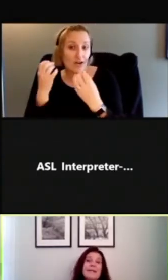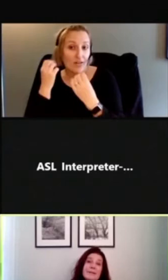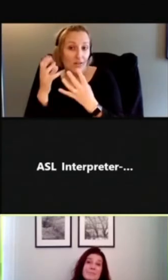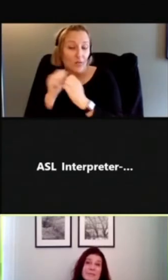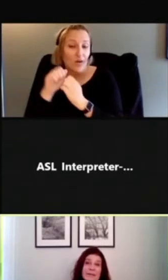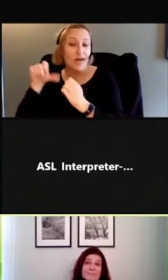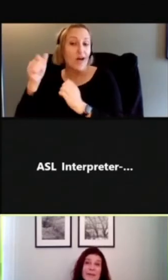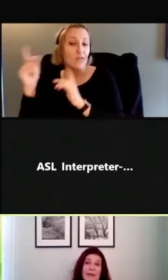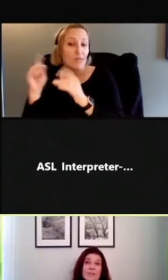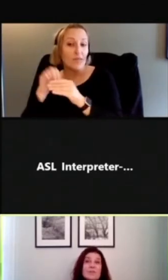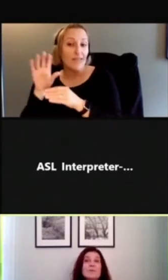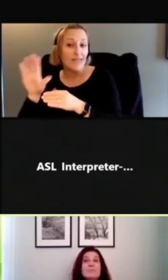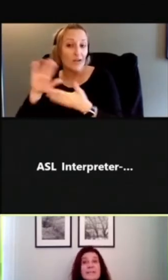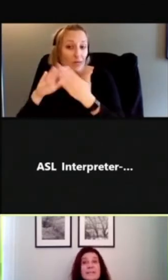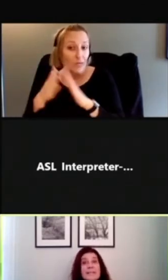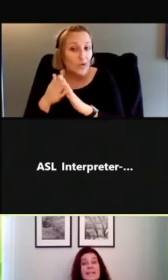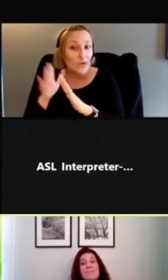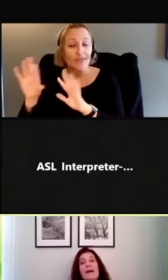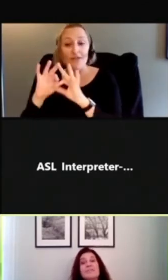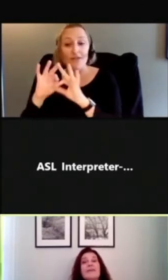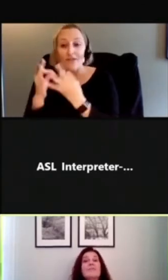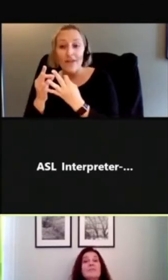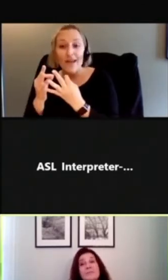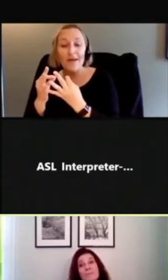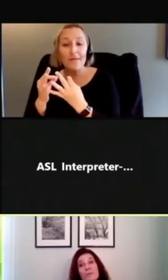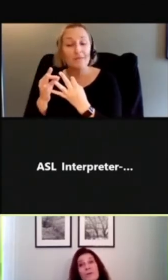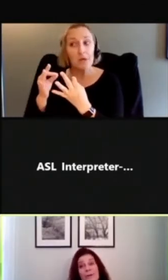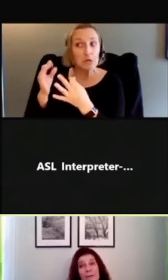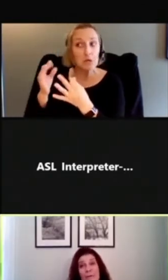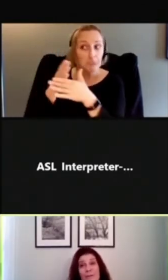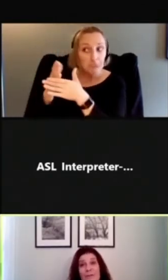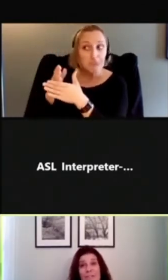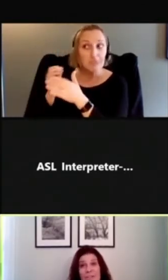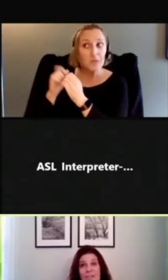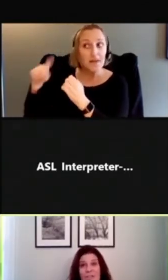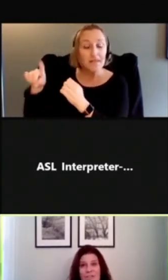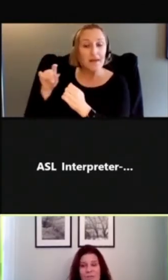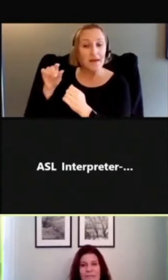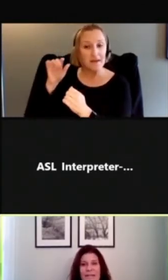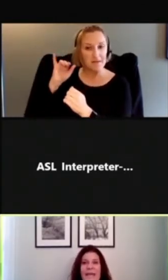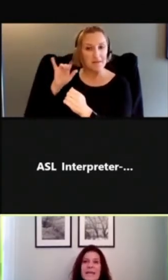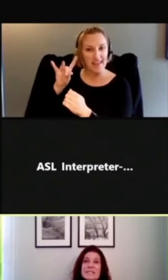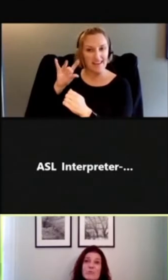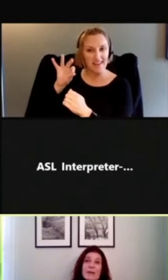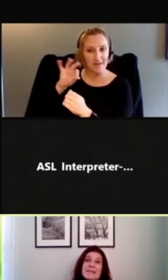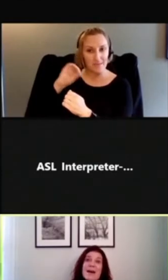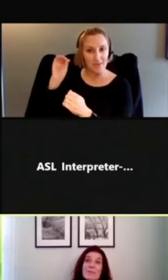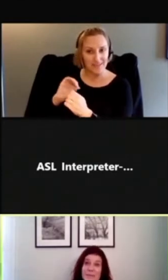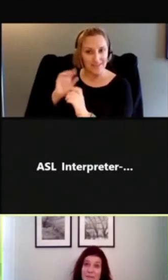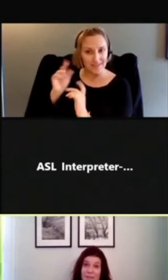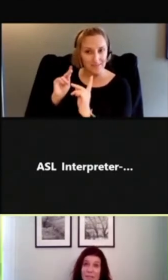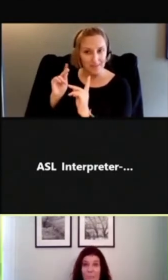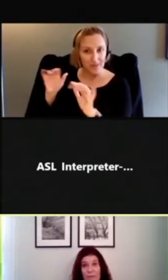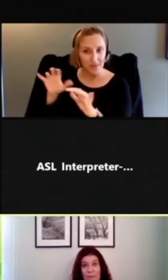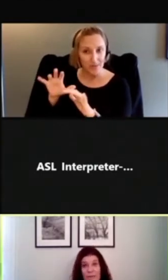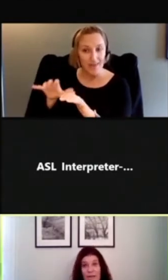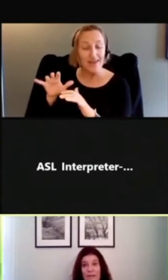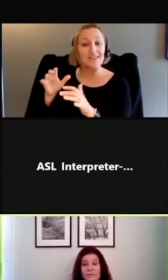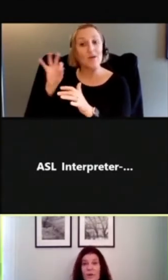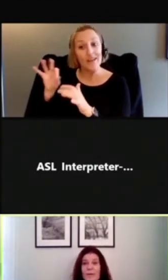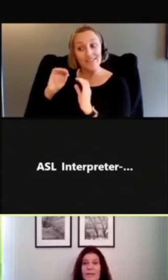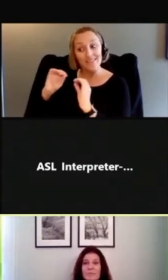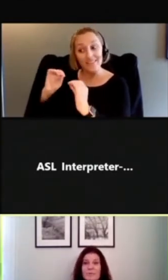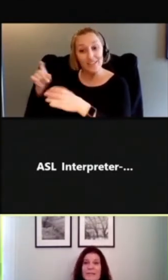family, 89%. So we really see by doing health literacy programming with adult education students, it spreads out within the